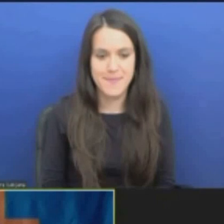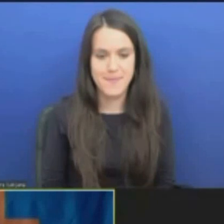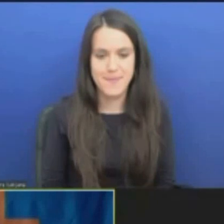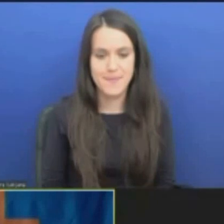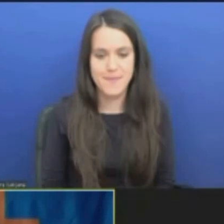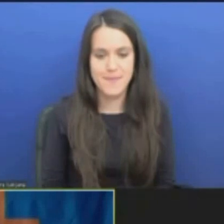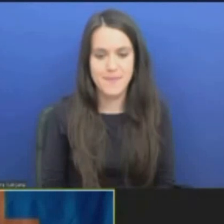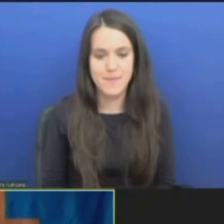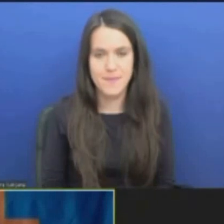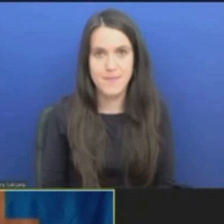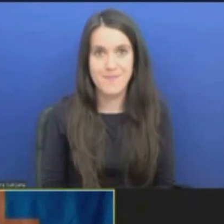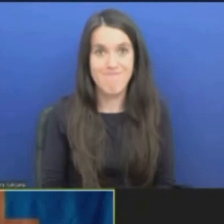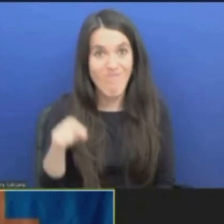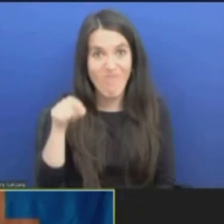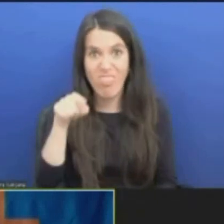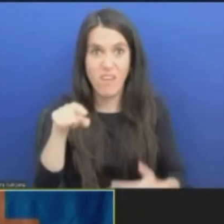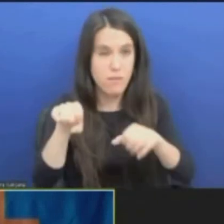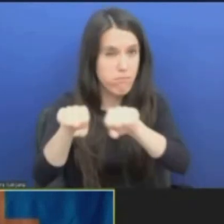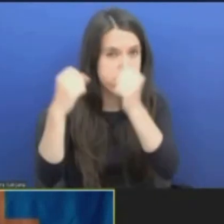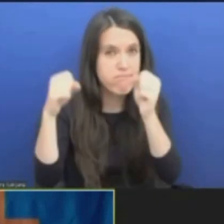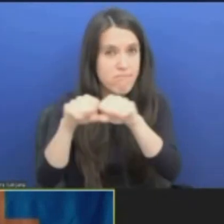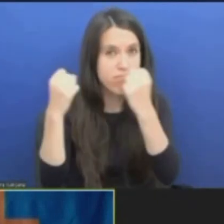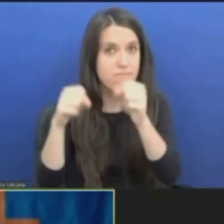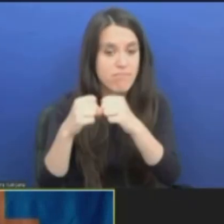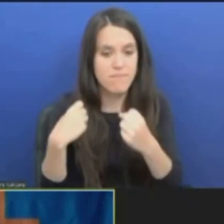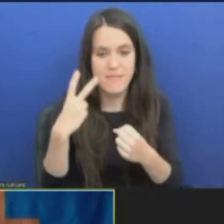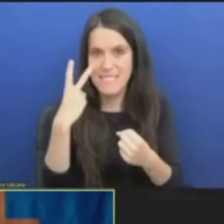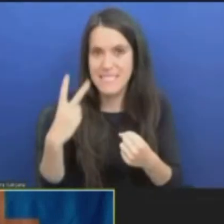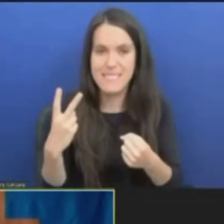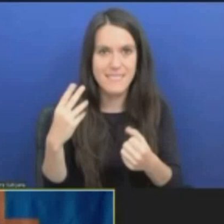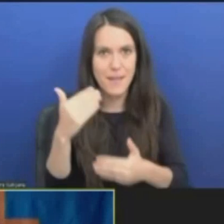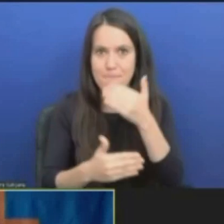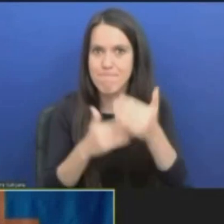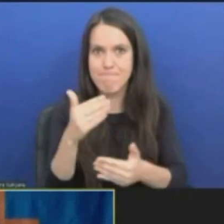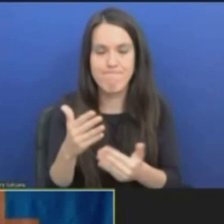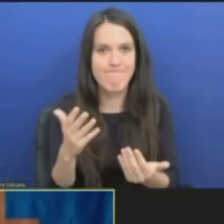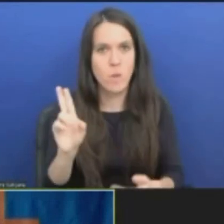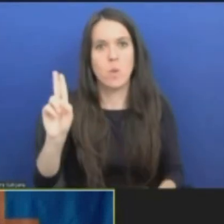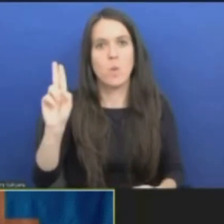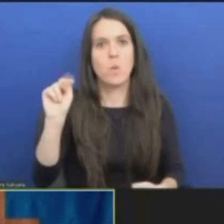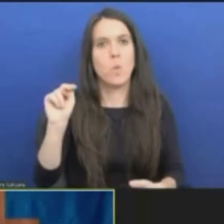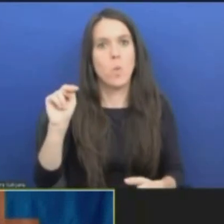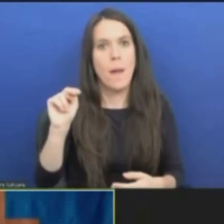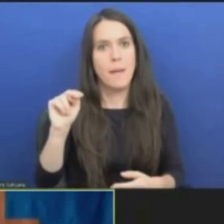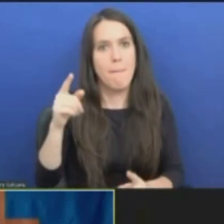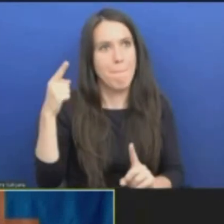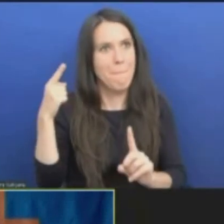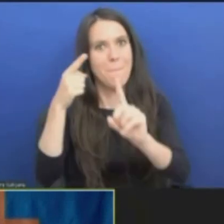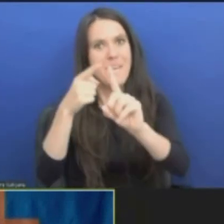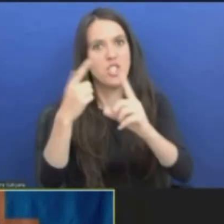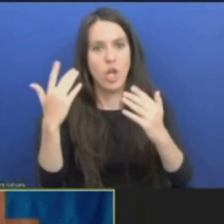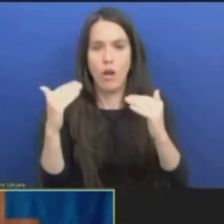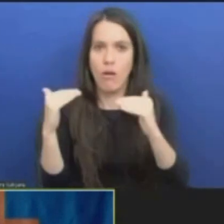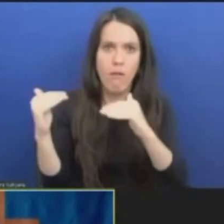These violations undermines the civilizing mission of the United Nations unless these events are